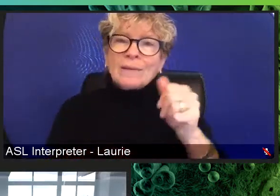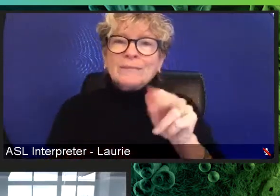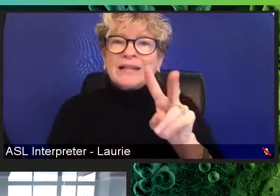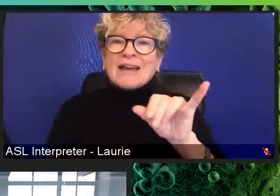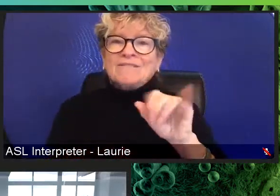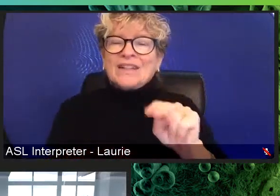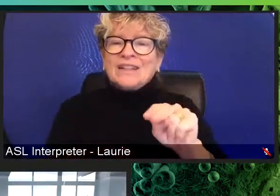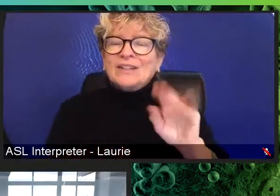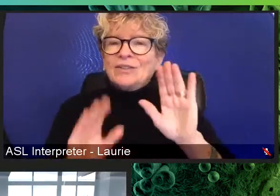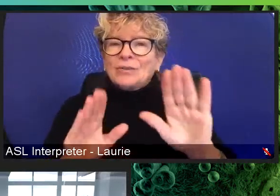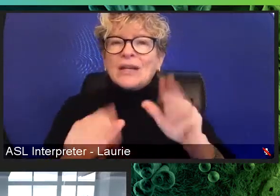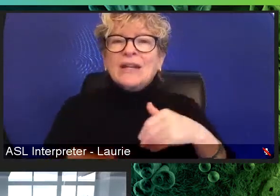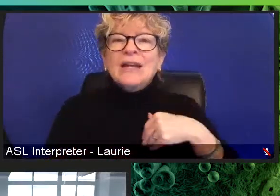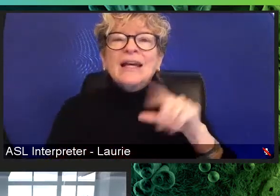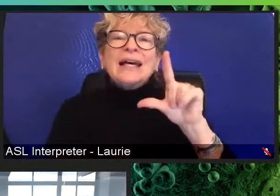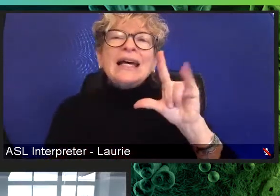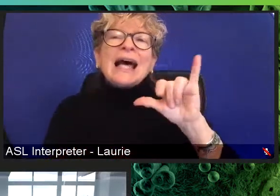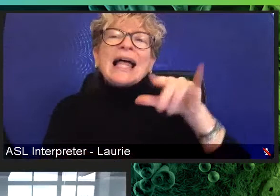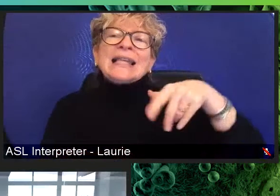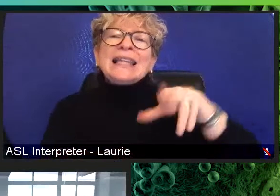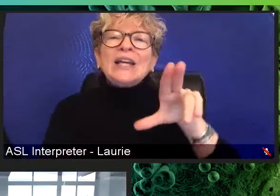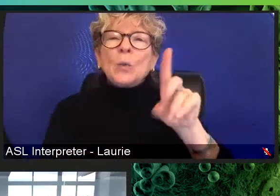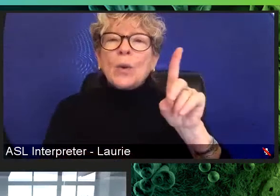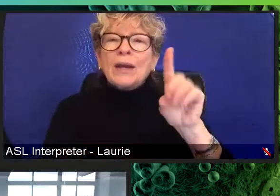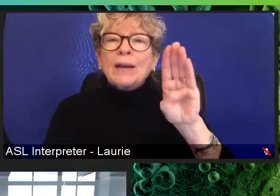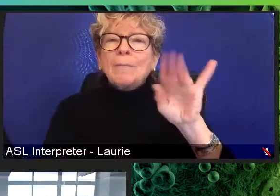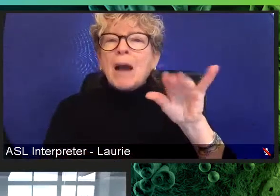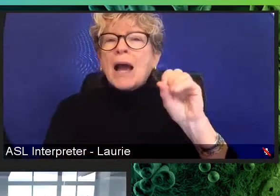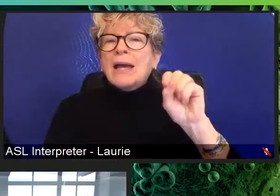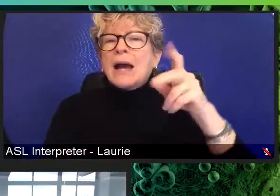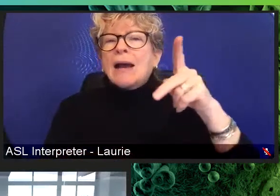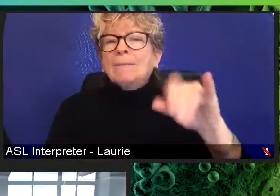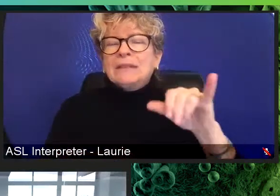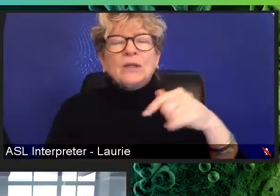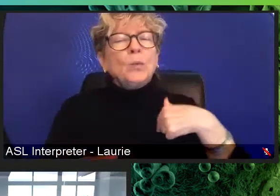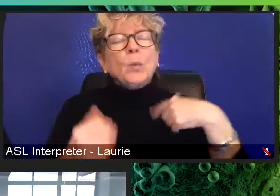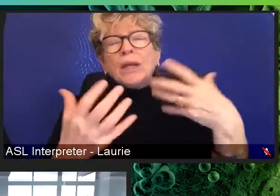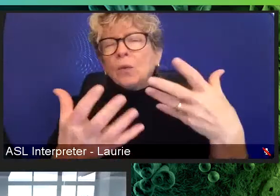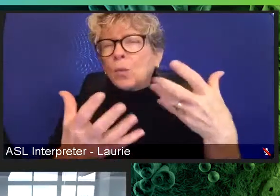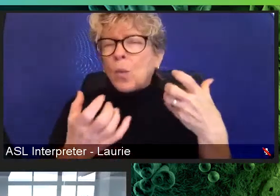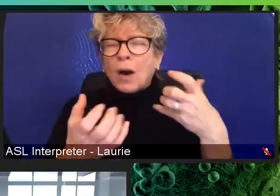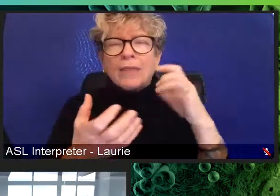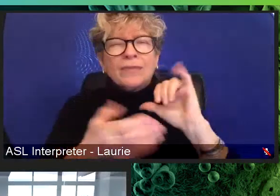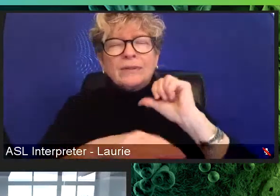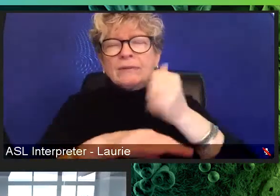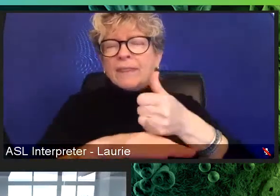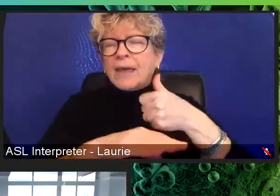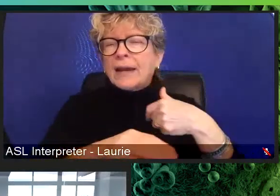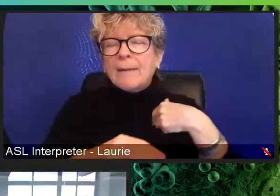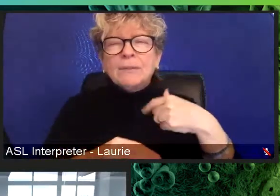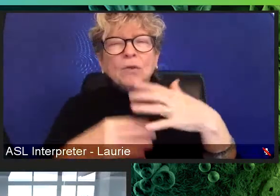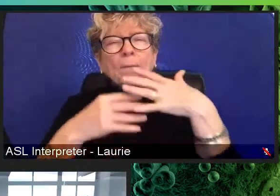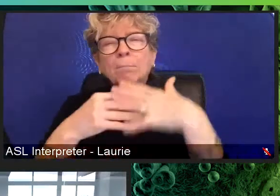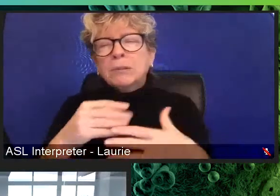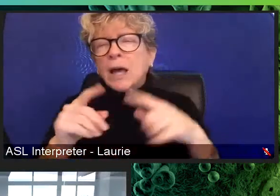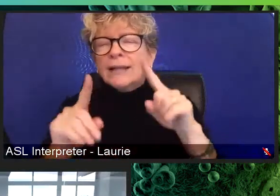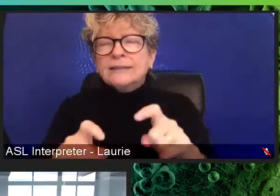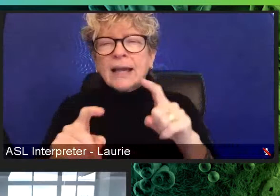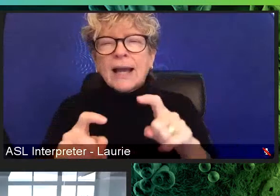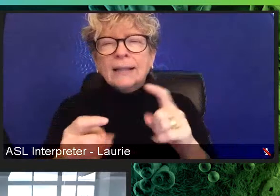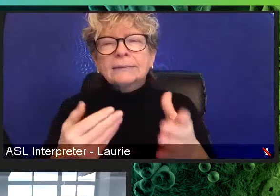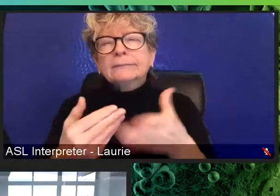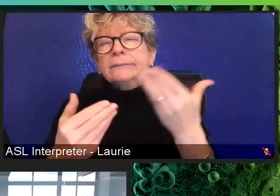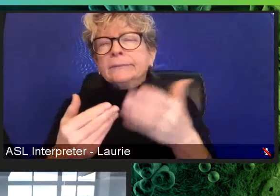Gavin, liquid biopsies are something we've wanted to do forever. The idea that you could just get a blood test that could help